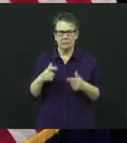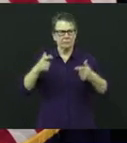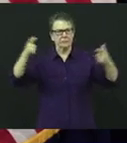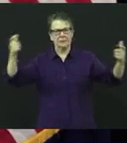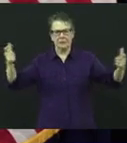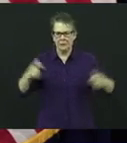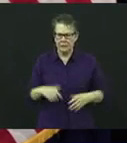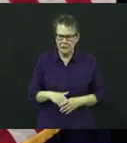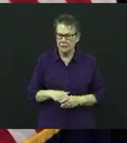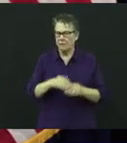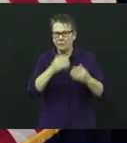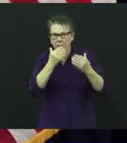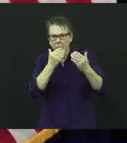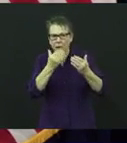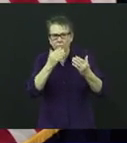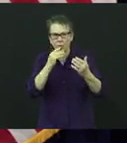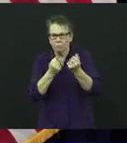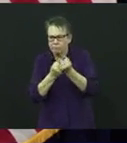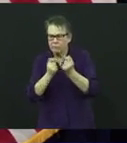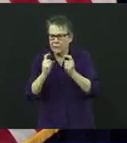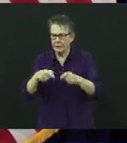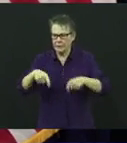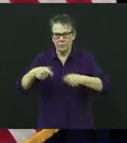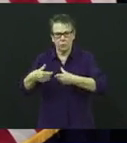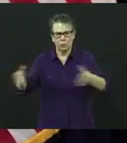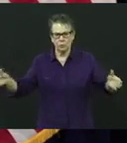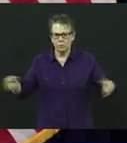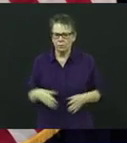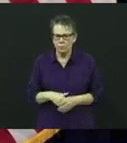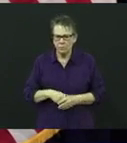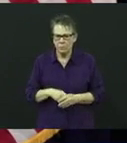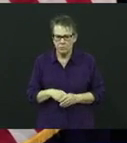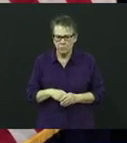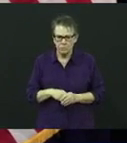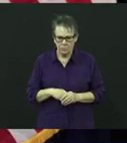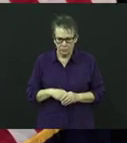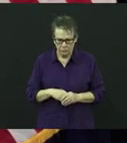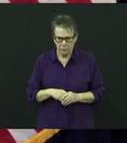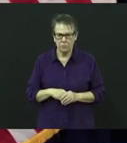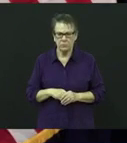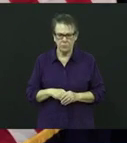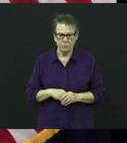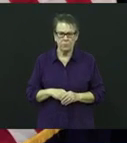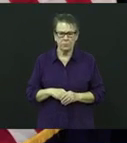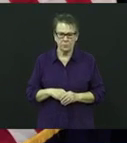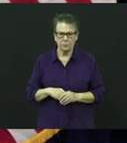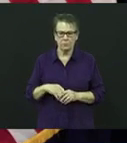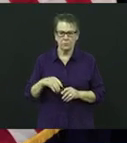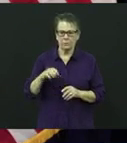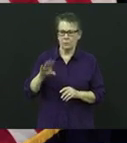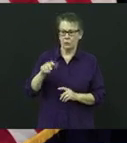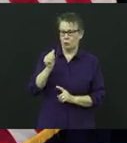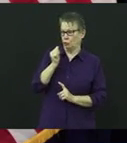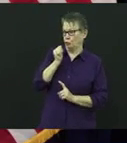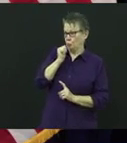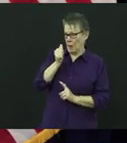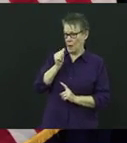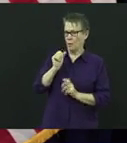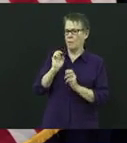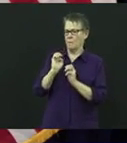big shout out and a big thanks. Tomorrow, Mahan, we will be in Trenton at 2 p.m. at the War